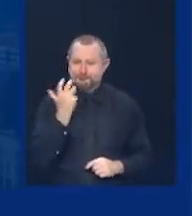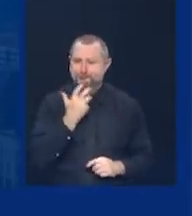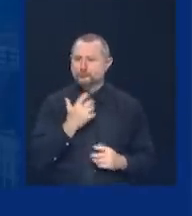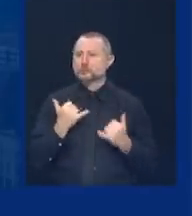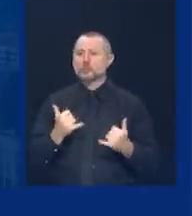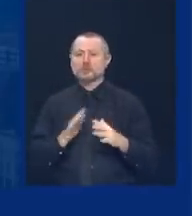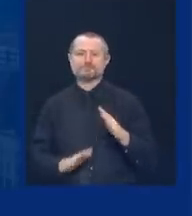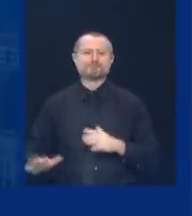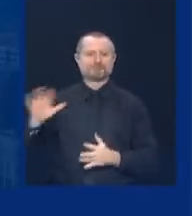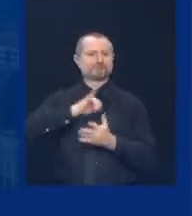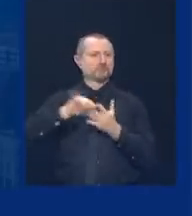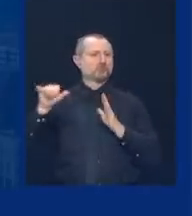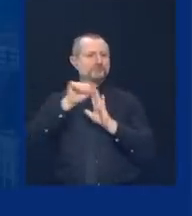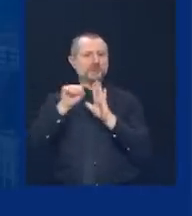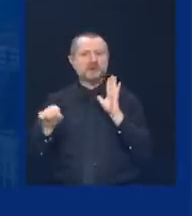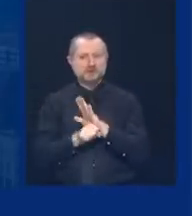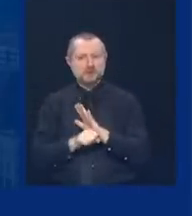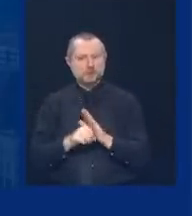Worst situation,